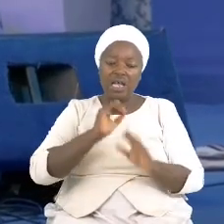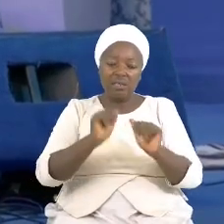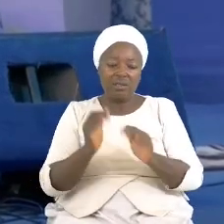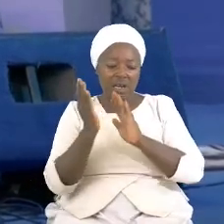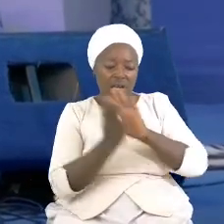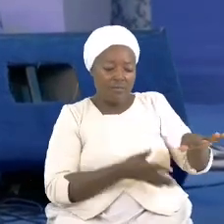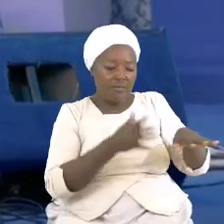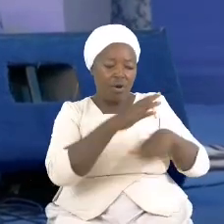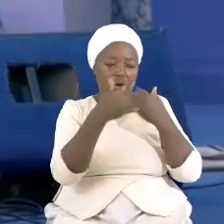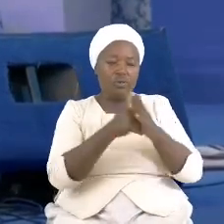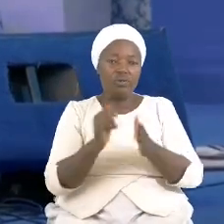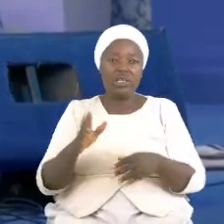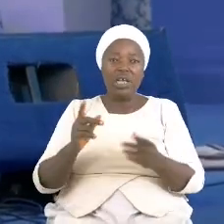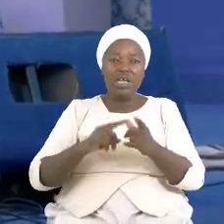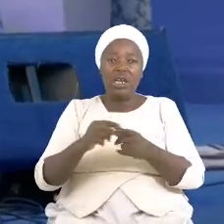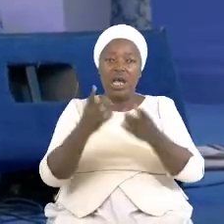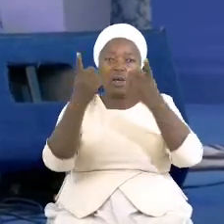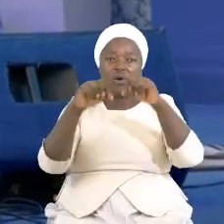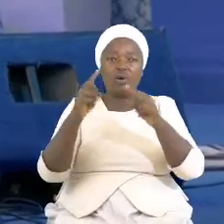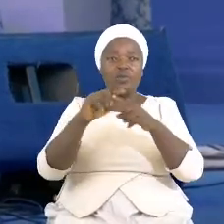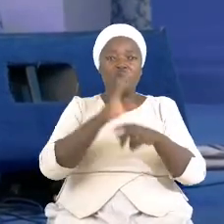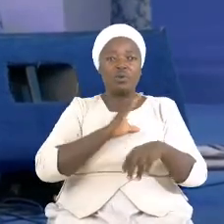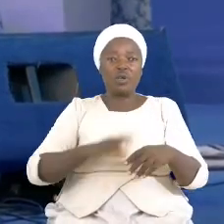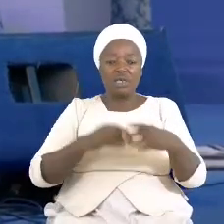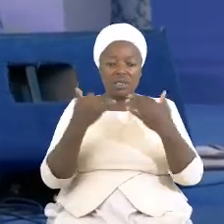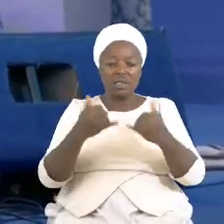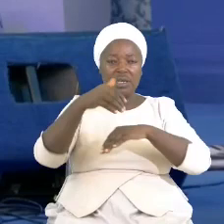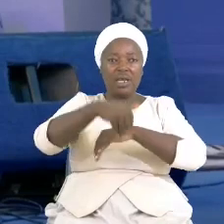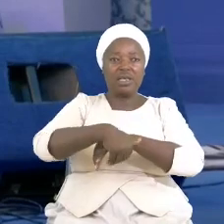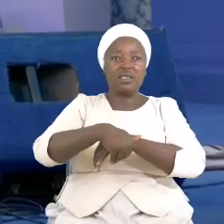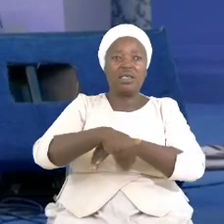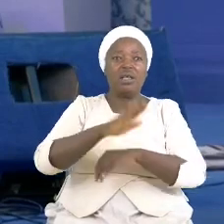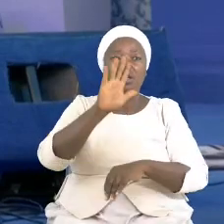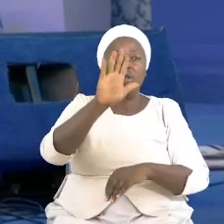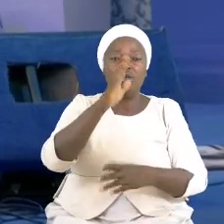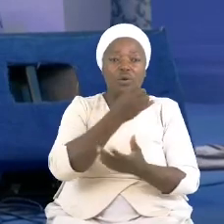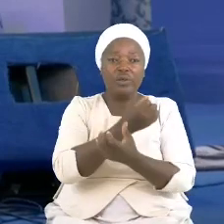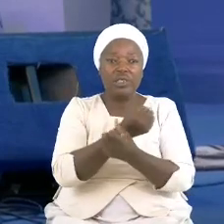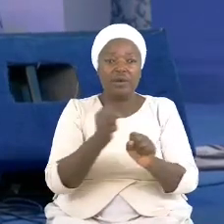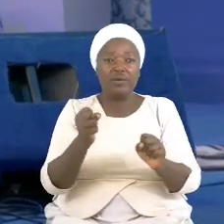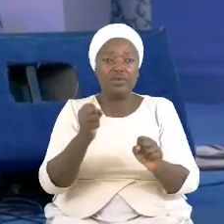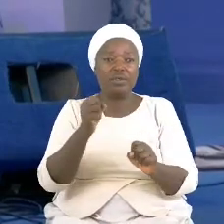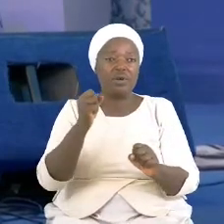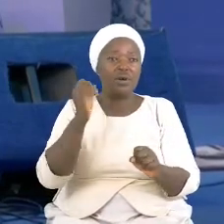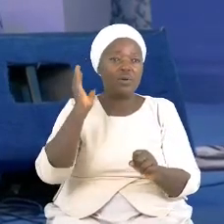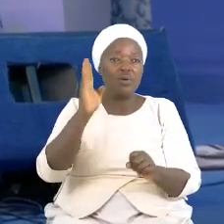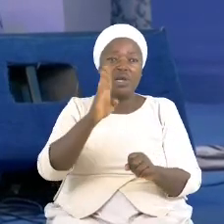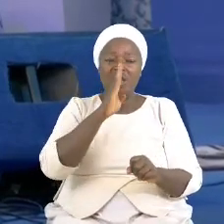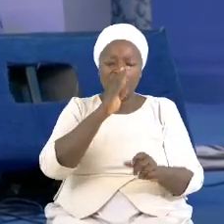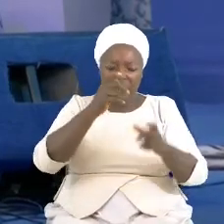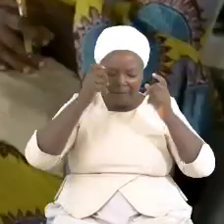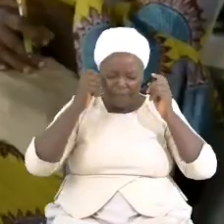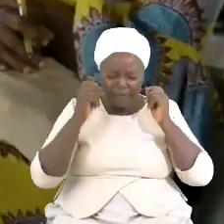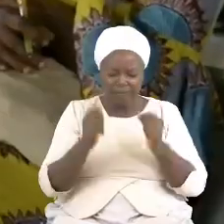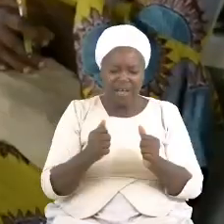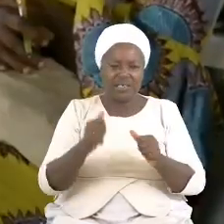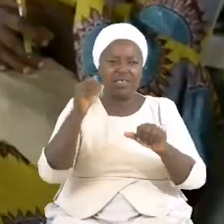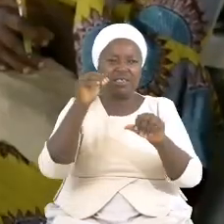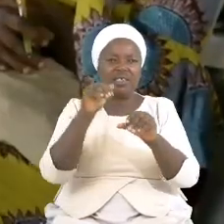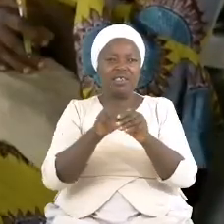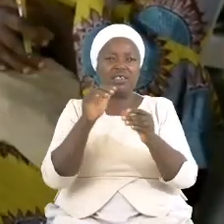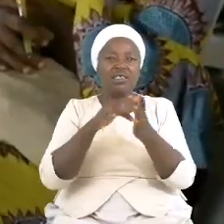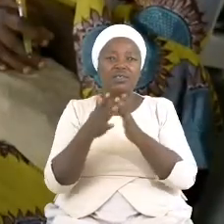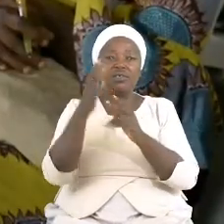and I come to Christ tonight," your salvation will be instantaneous in Jesus'